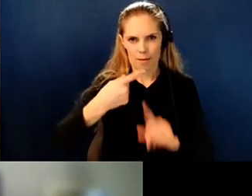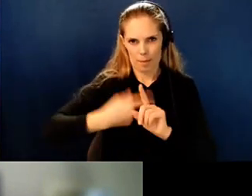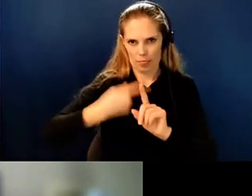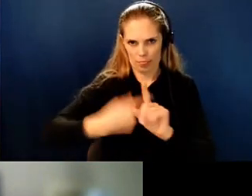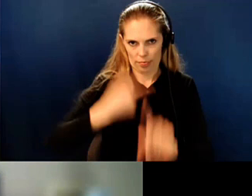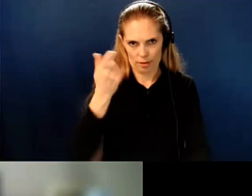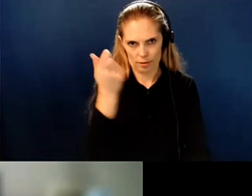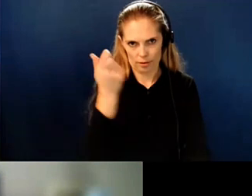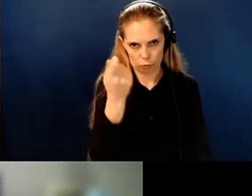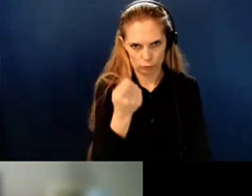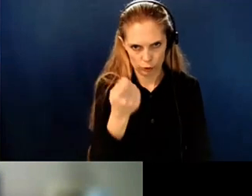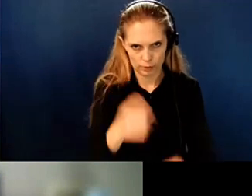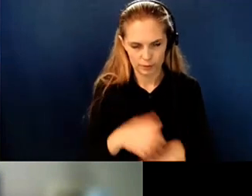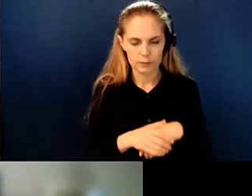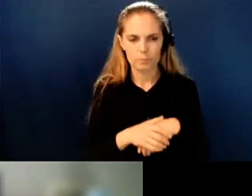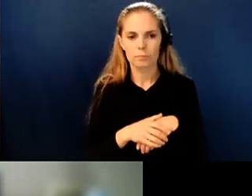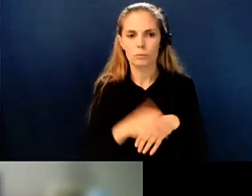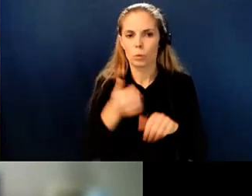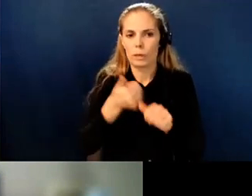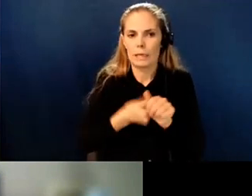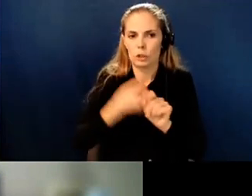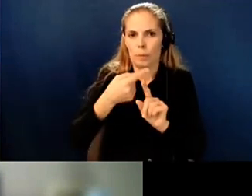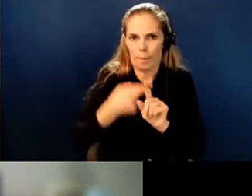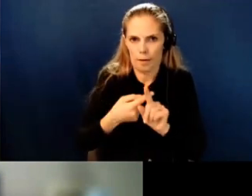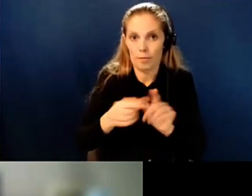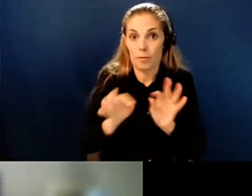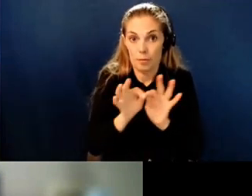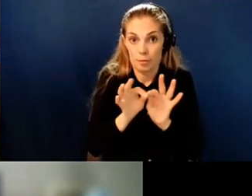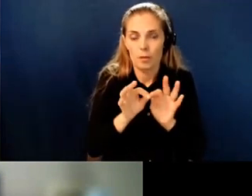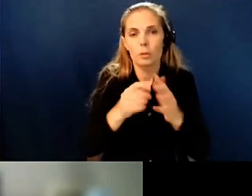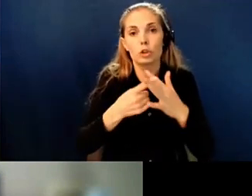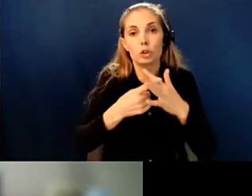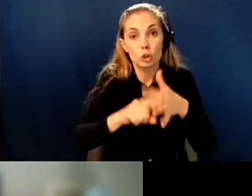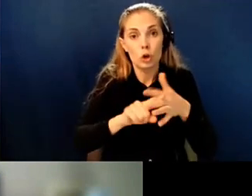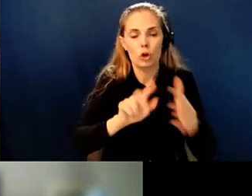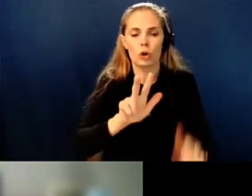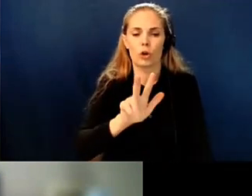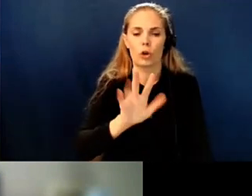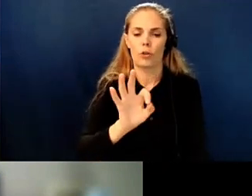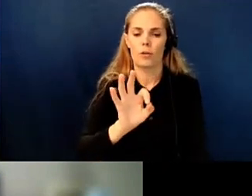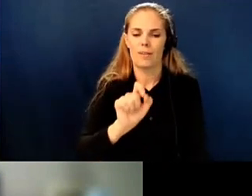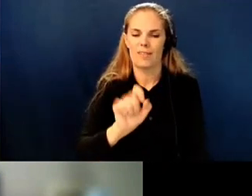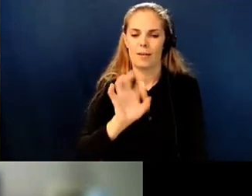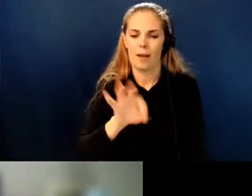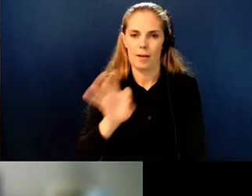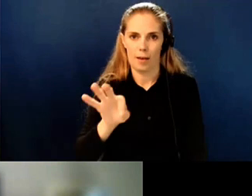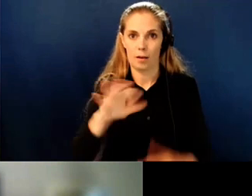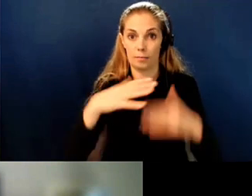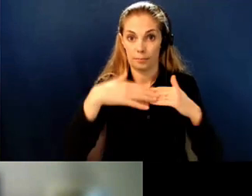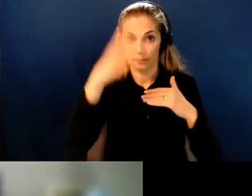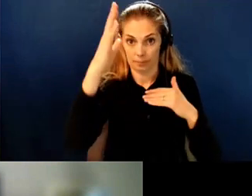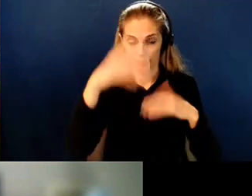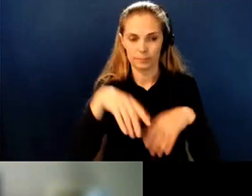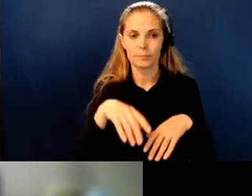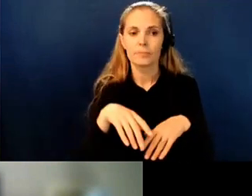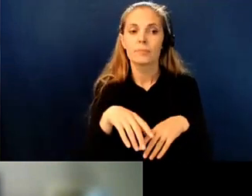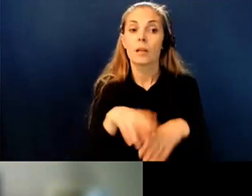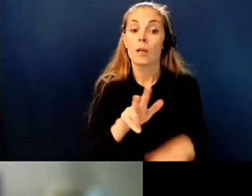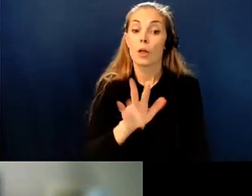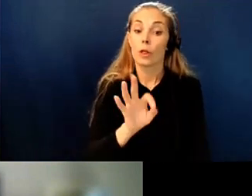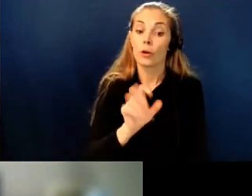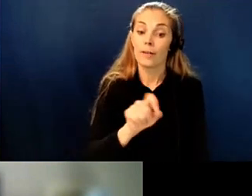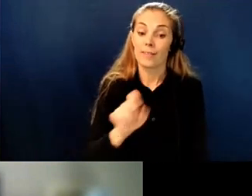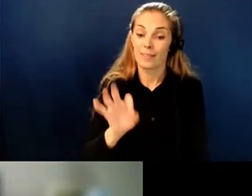this. It starts at $39.99 a month, and that includes access for 5 staff who all get their own access.